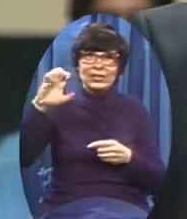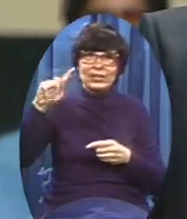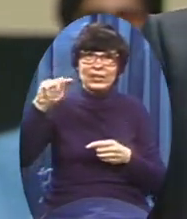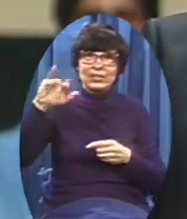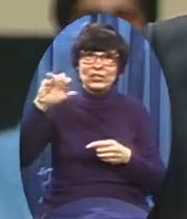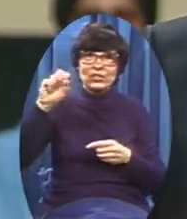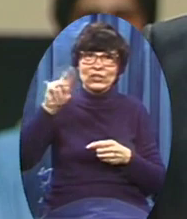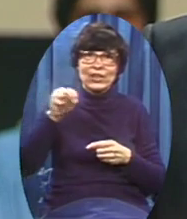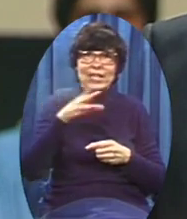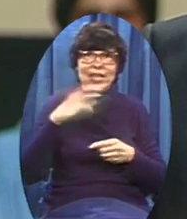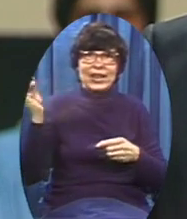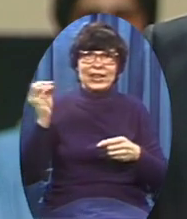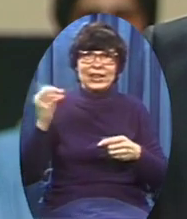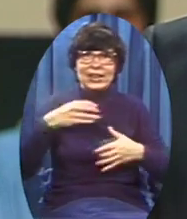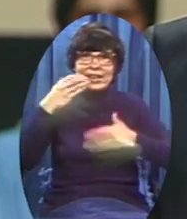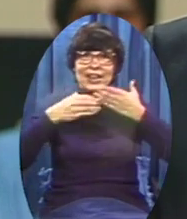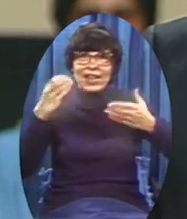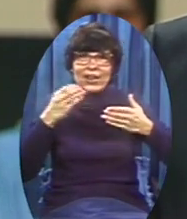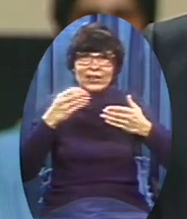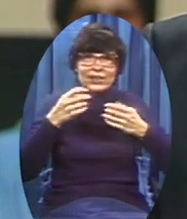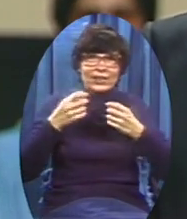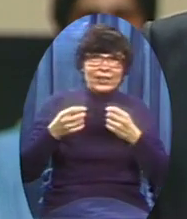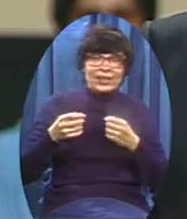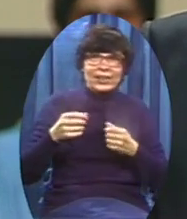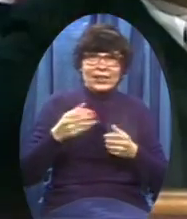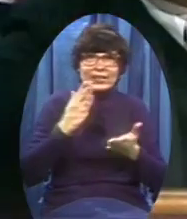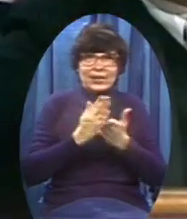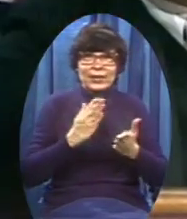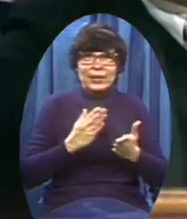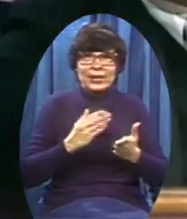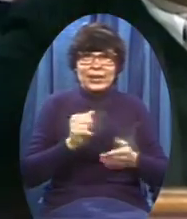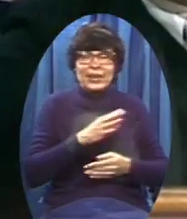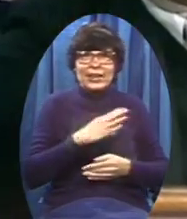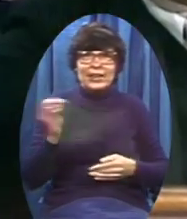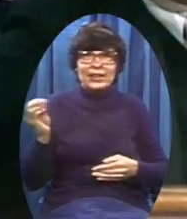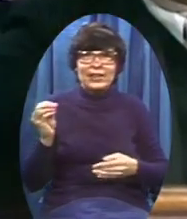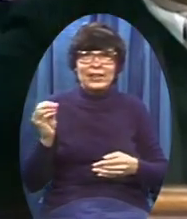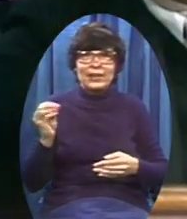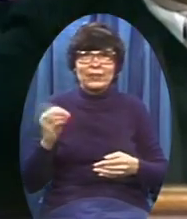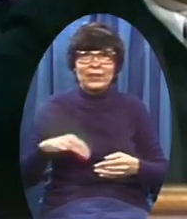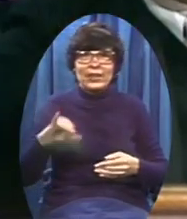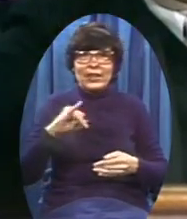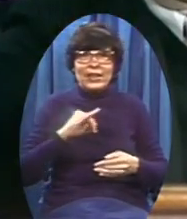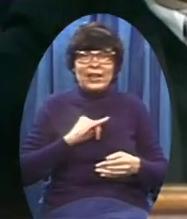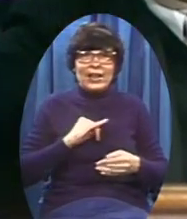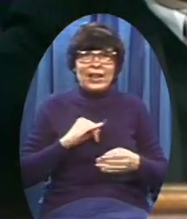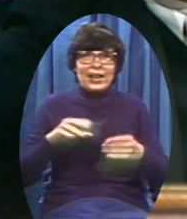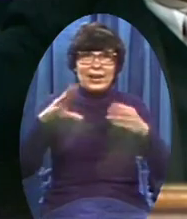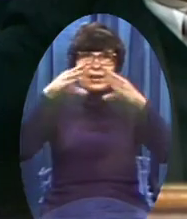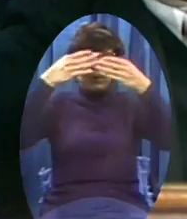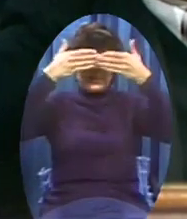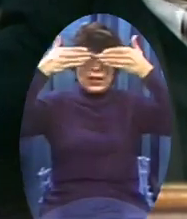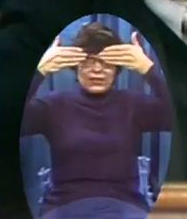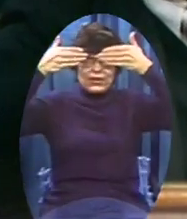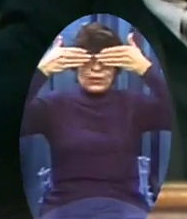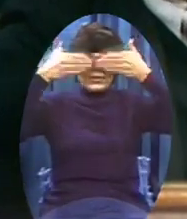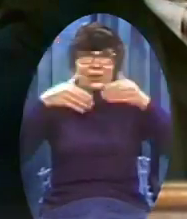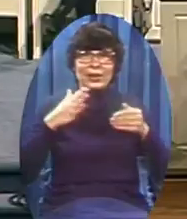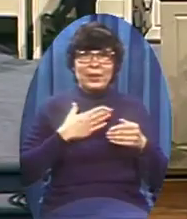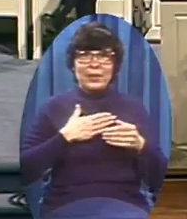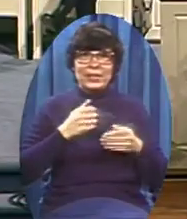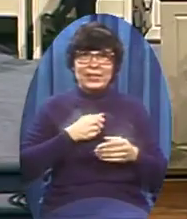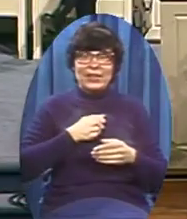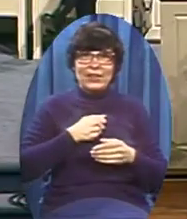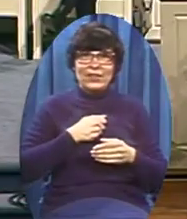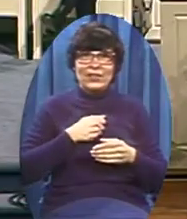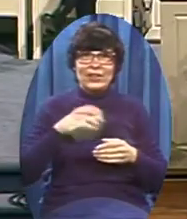Lowry, and I would just about jump out of that seat. I just finally got my handkerchief out and blindfolded myself